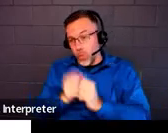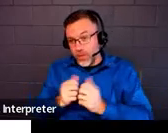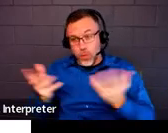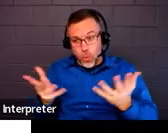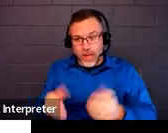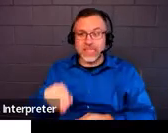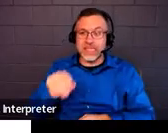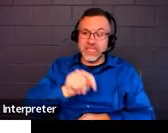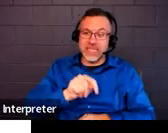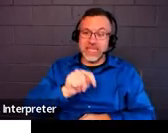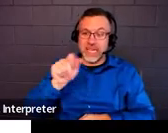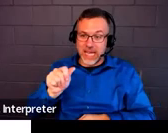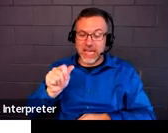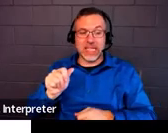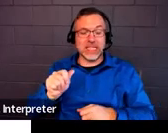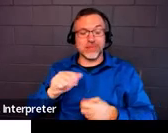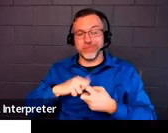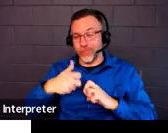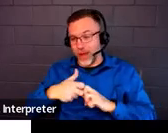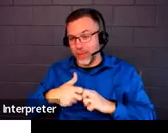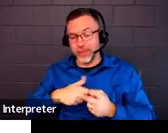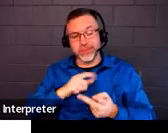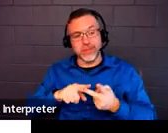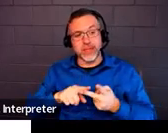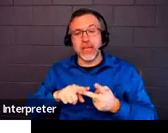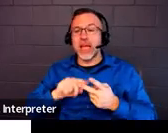testing irregularities, and